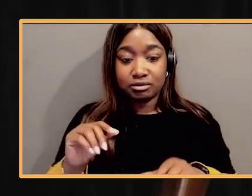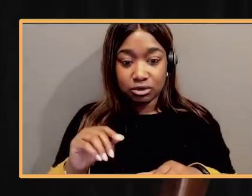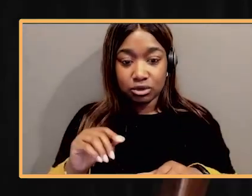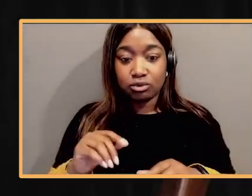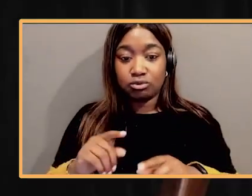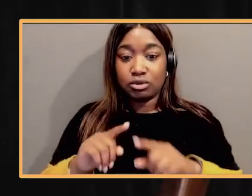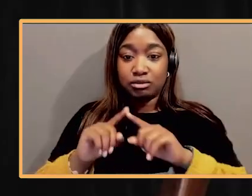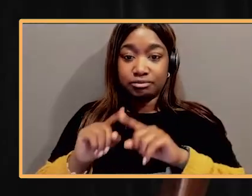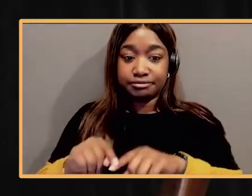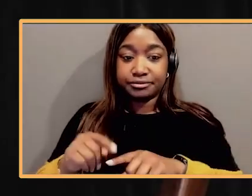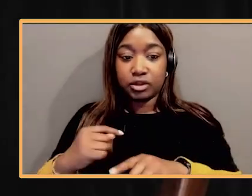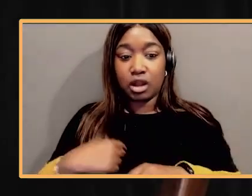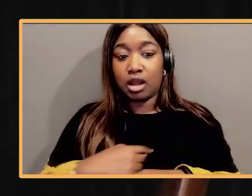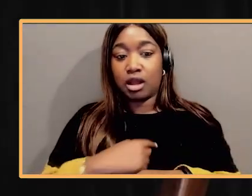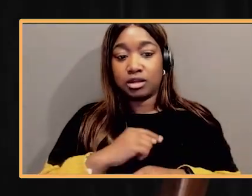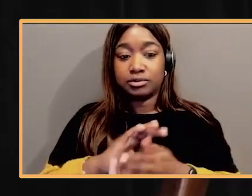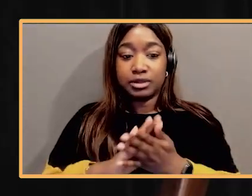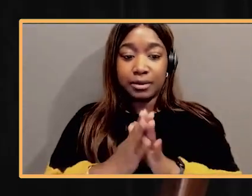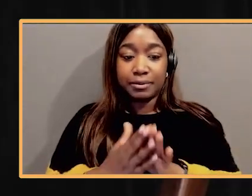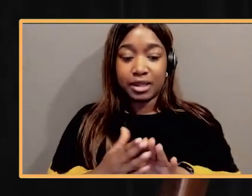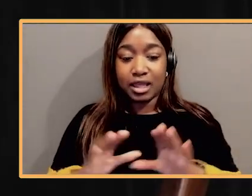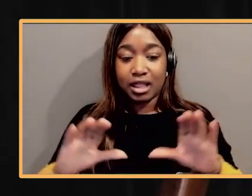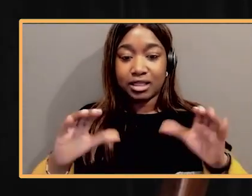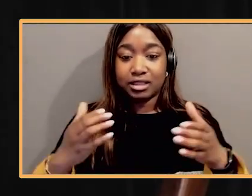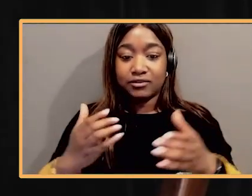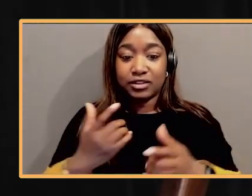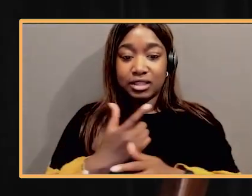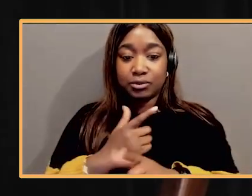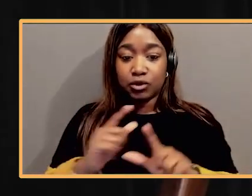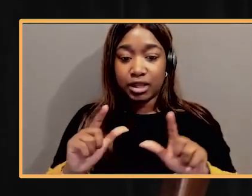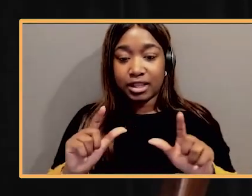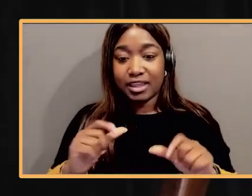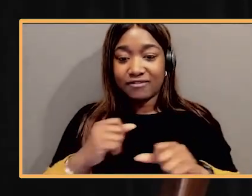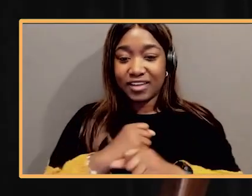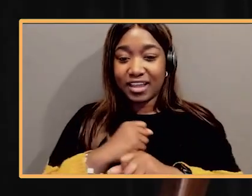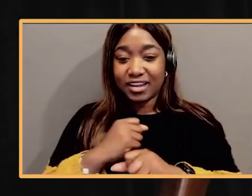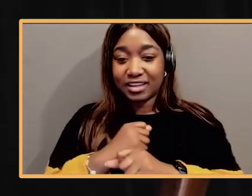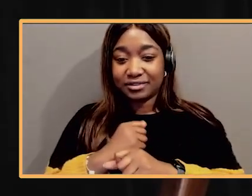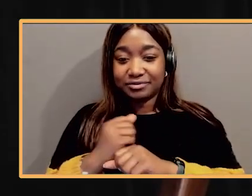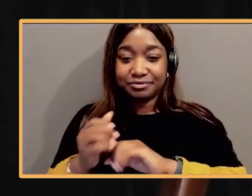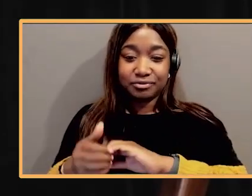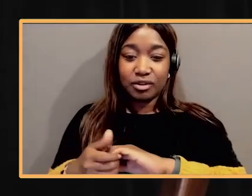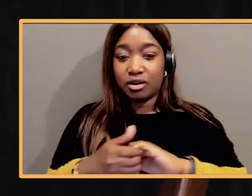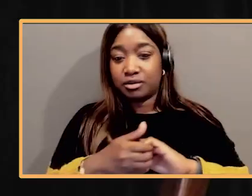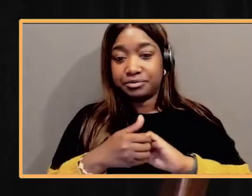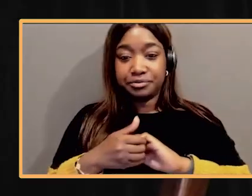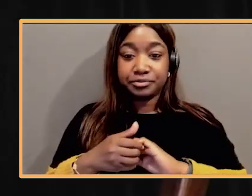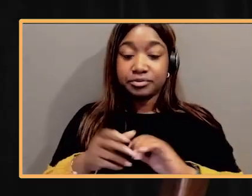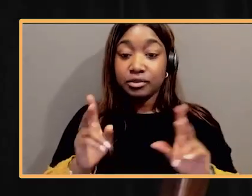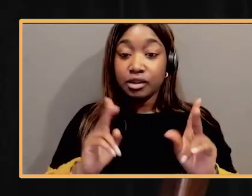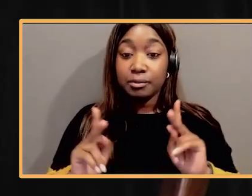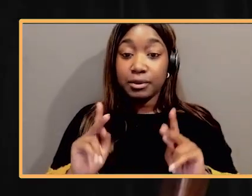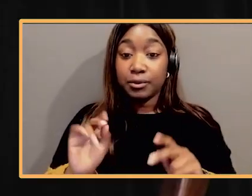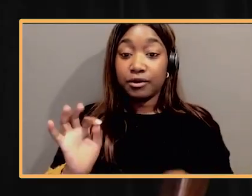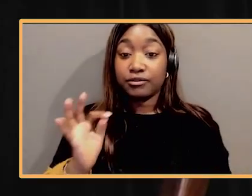and collectively fighting for it. But as people of color who are non-Black,